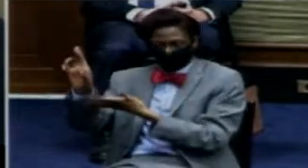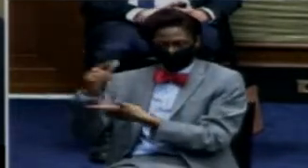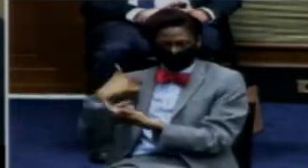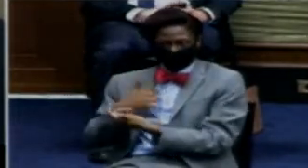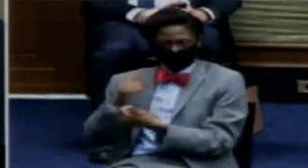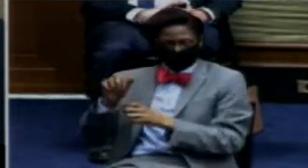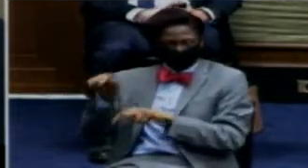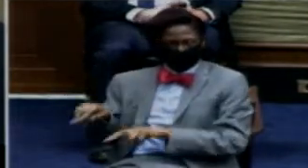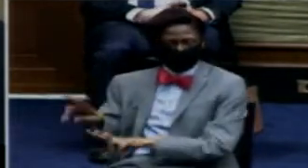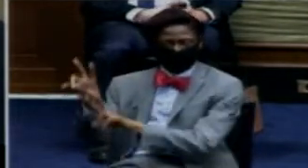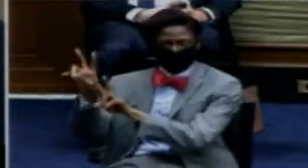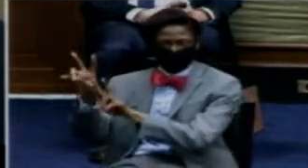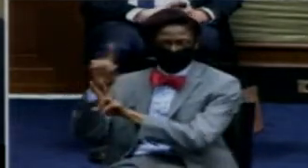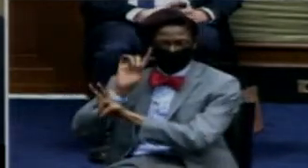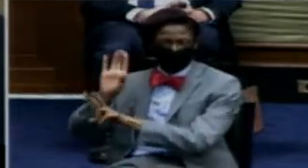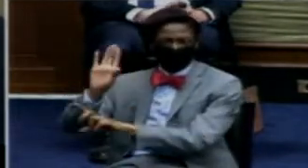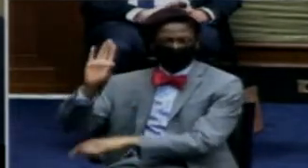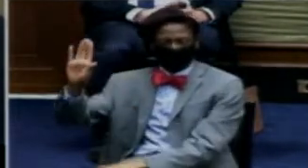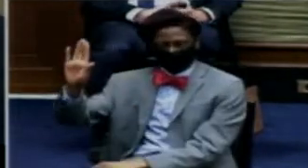to for his